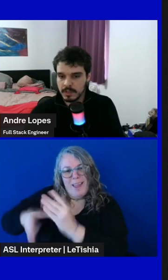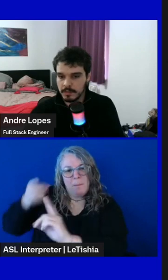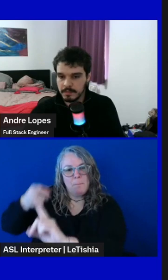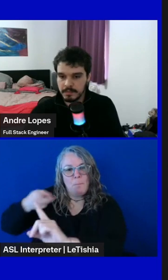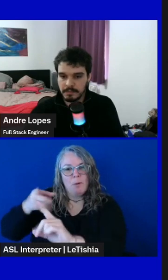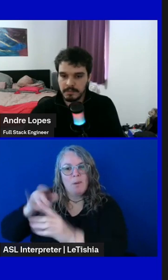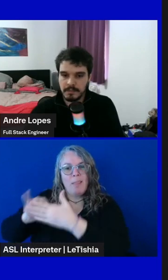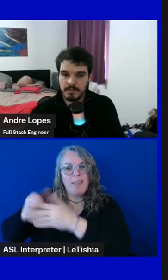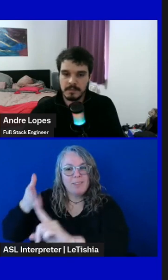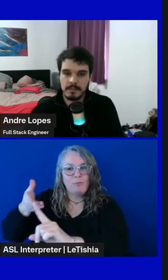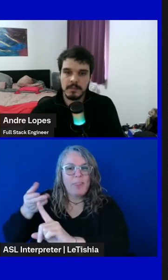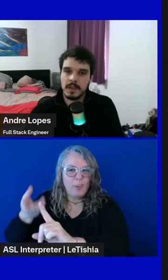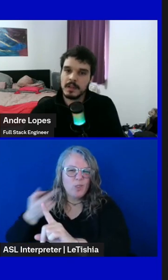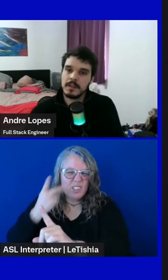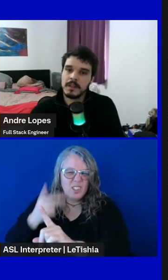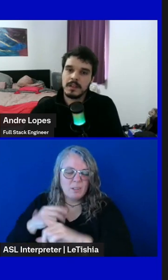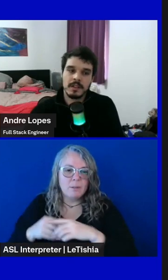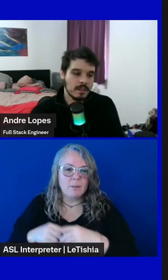be this one here.